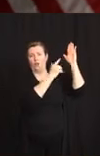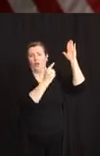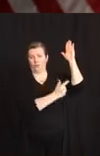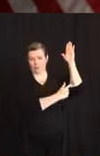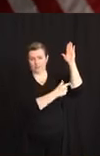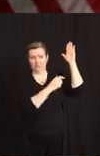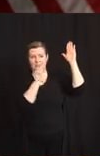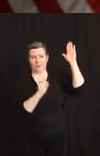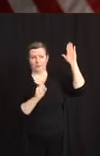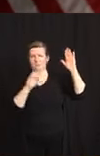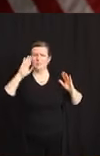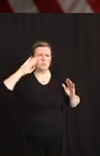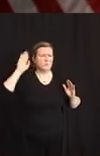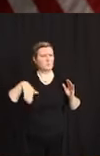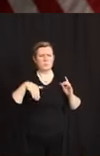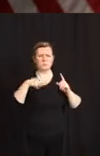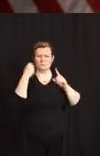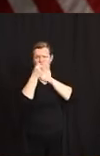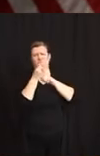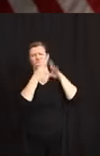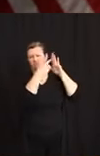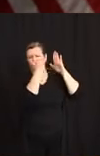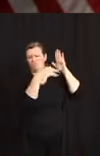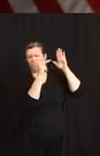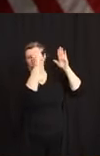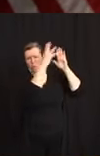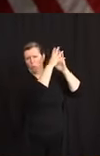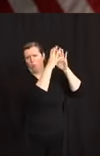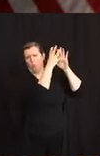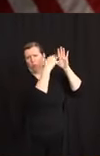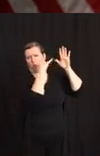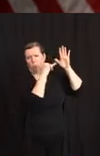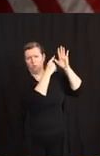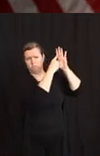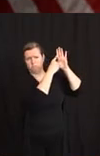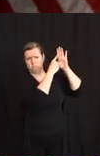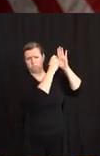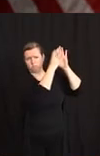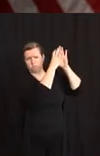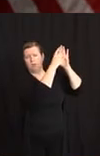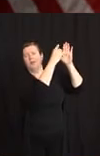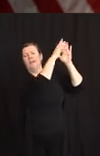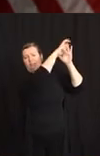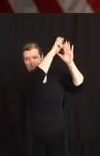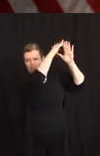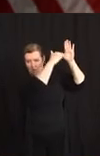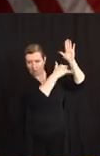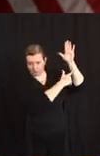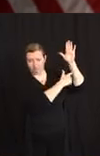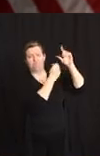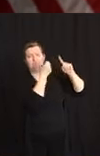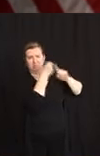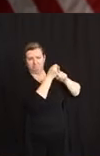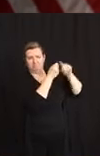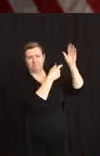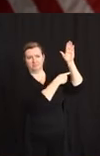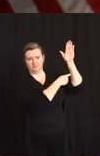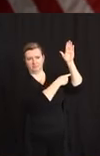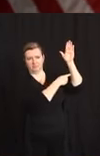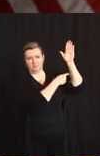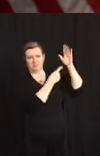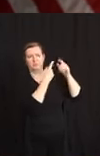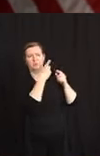reality, and God willing, because this hit us like a ton of bricks, that we've learned lessons in the northern counties that